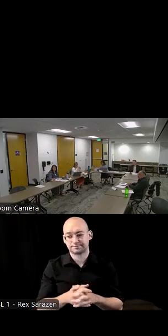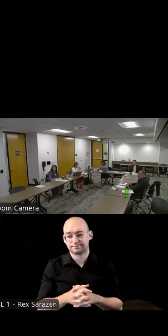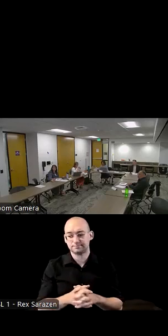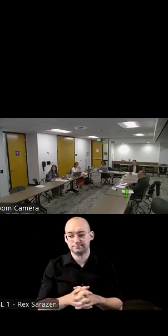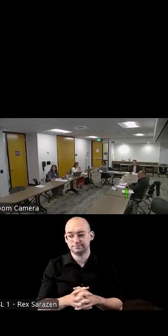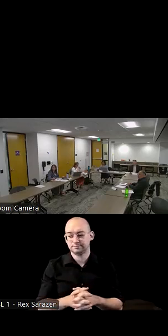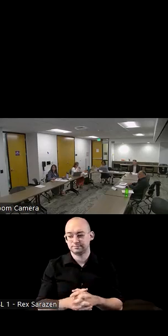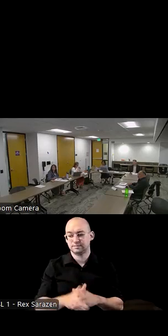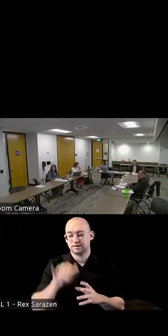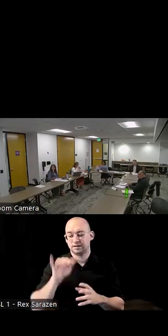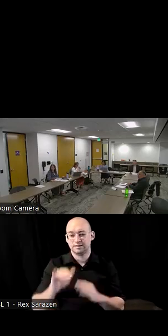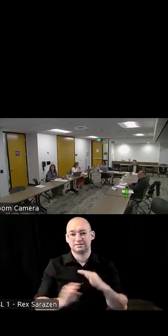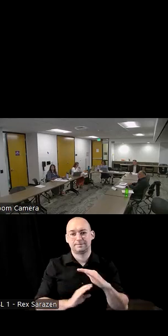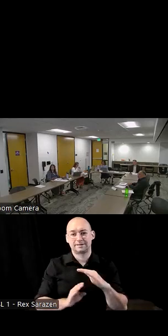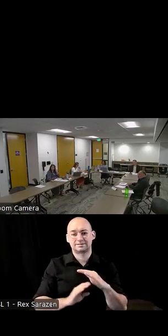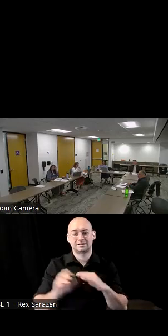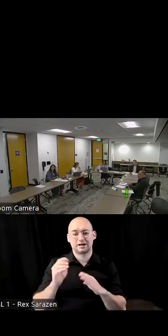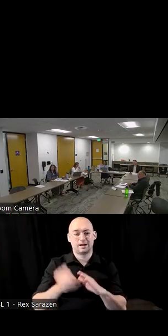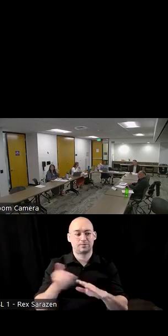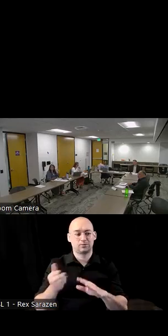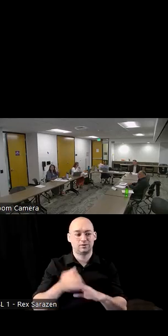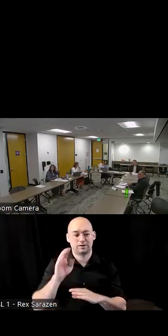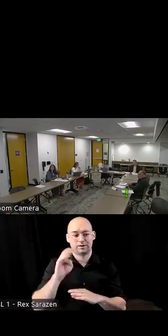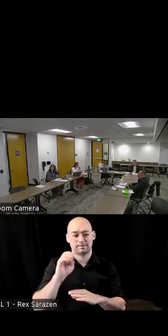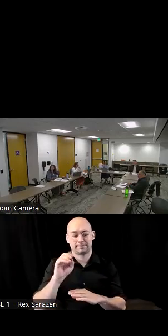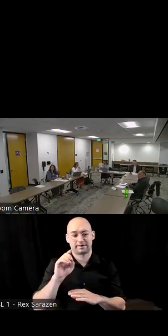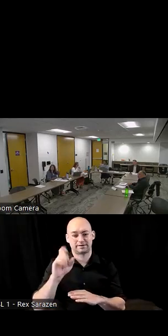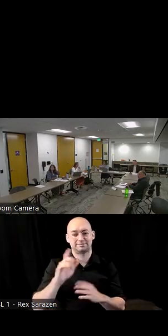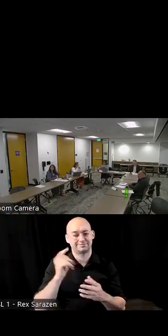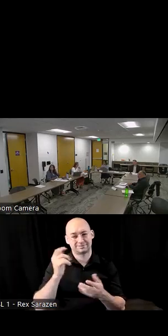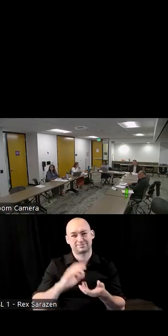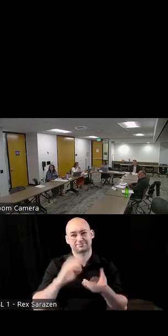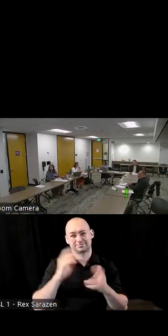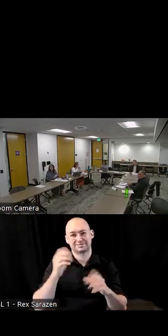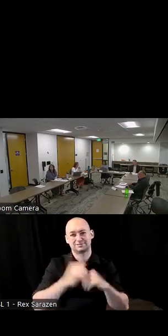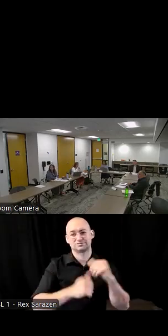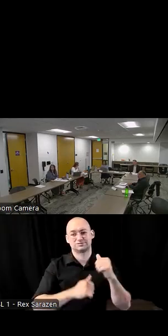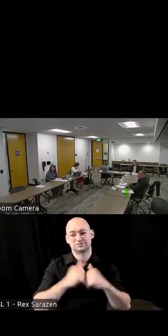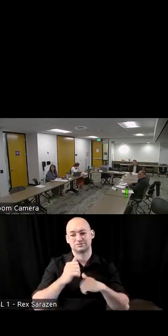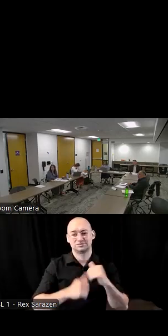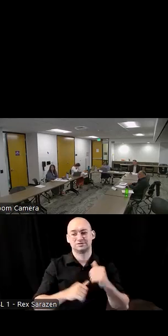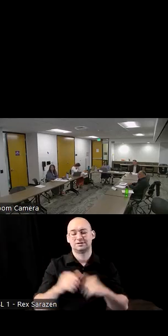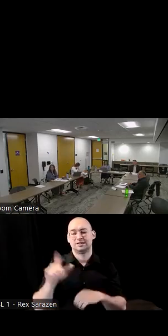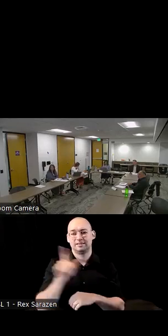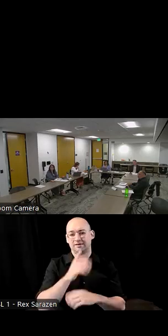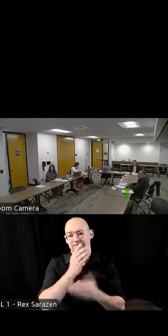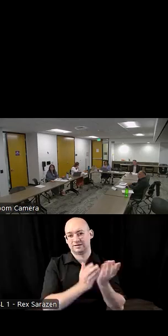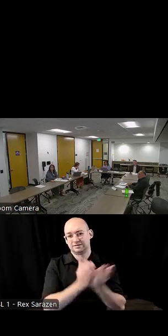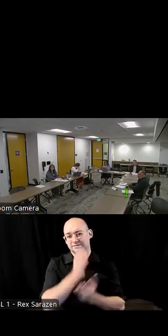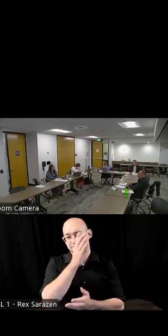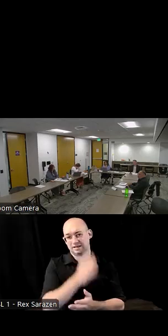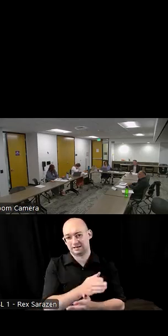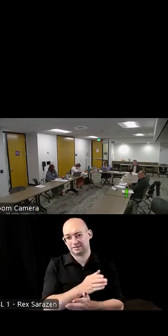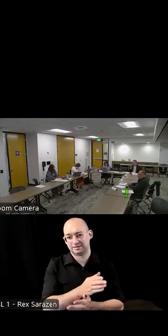And this would be the basic operating model, a little bit of a messy structure, but if you look at the left-hand side, you have the